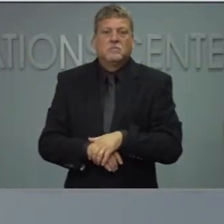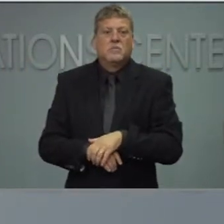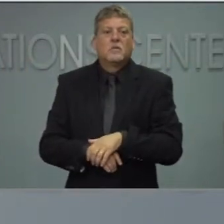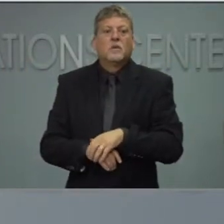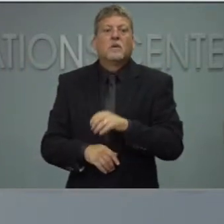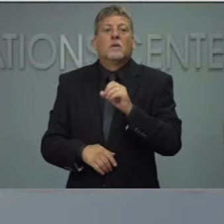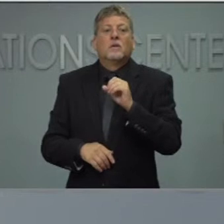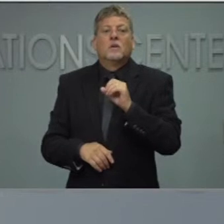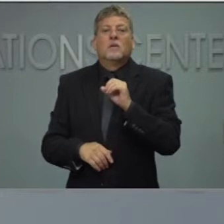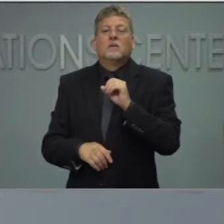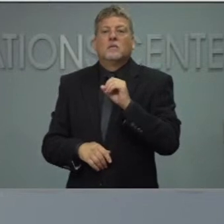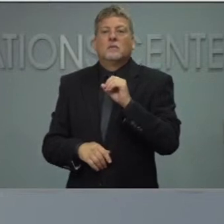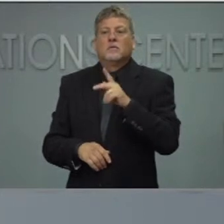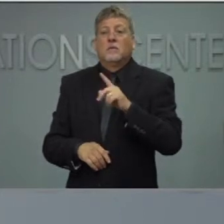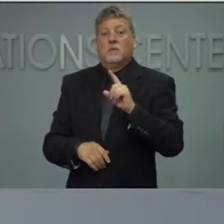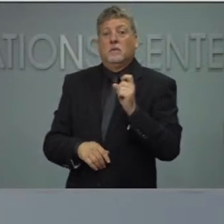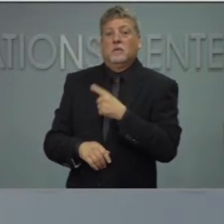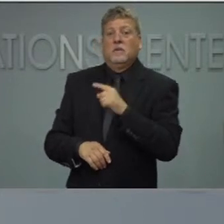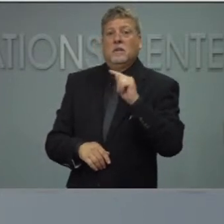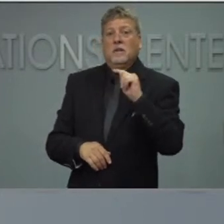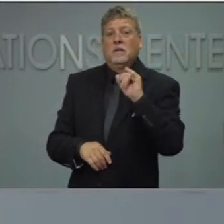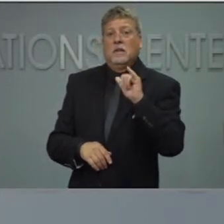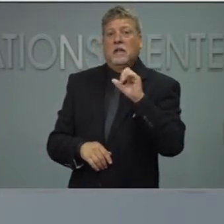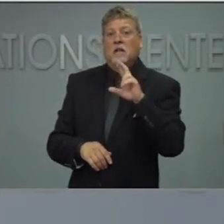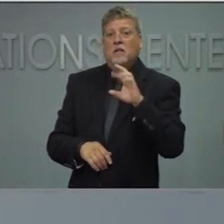Question is from Tyler Fleming with Spectrum News.